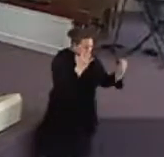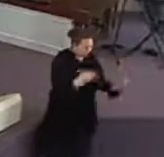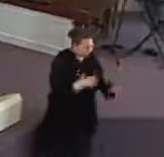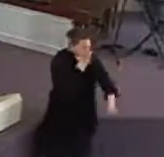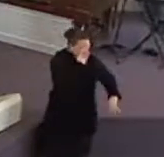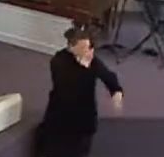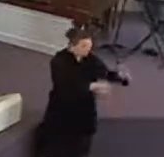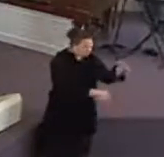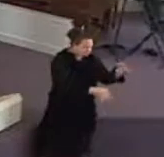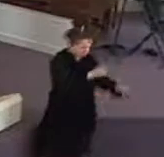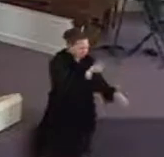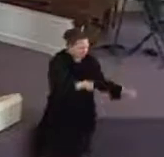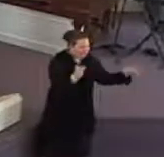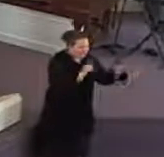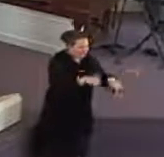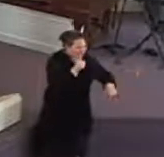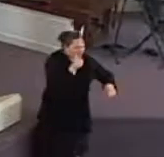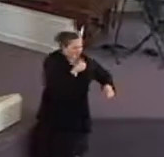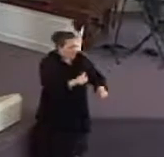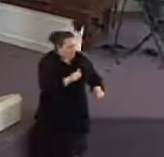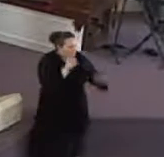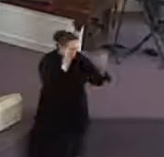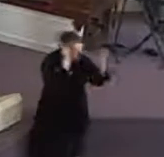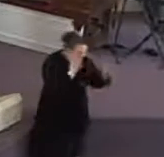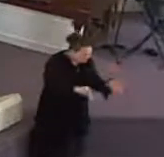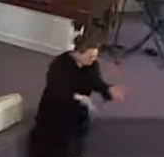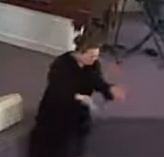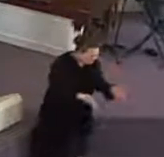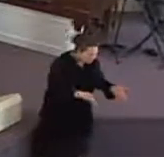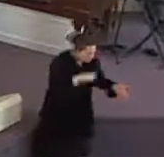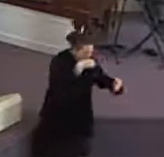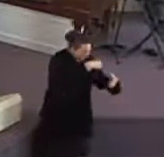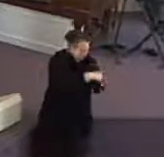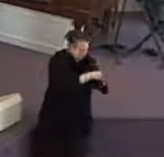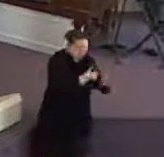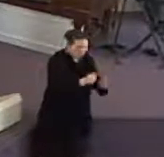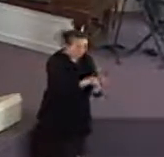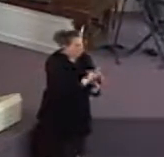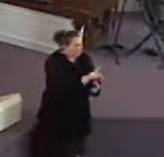every soul that wasn't on the ark, amen, they lost.